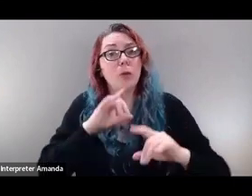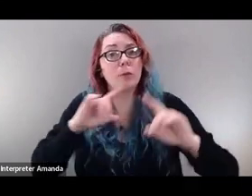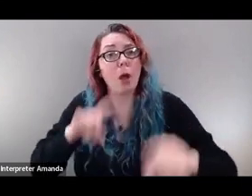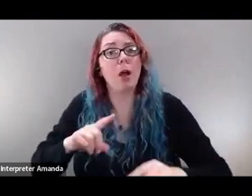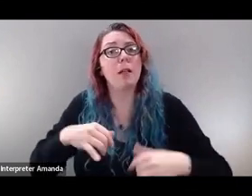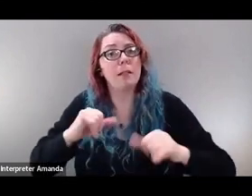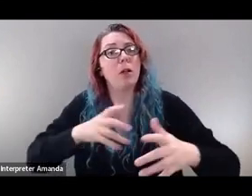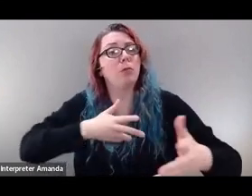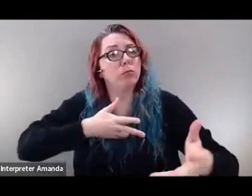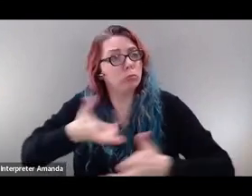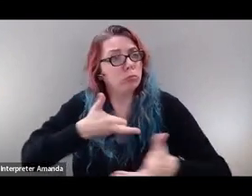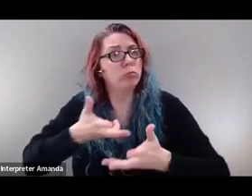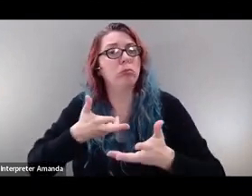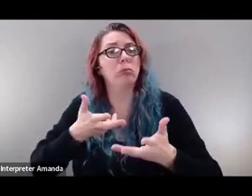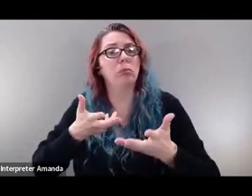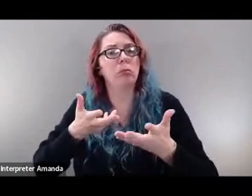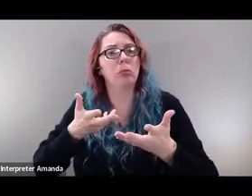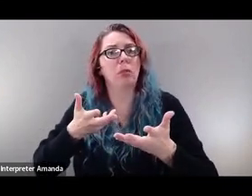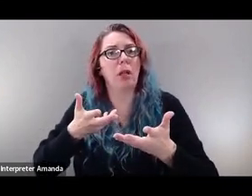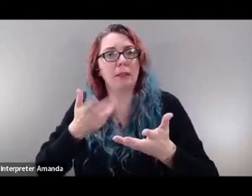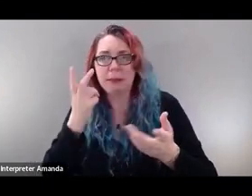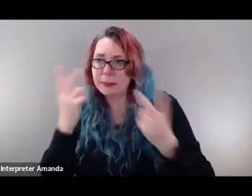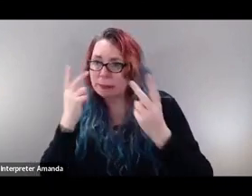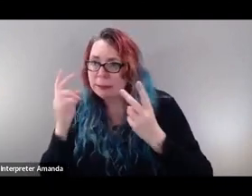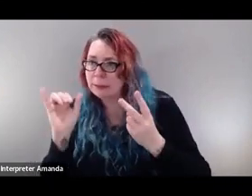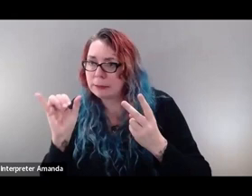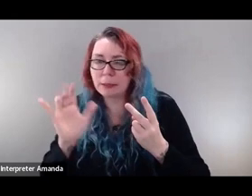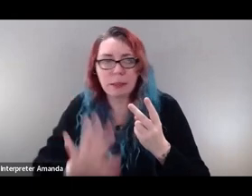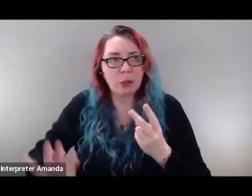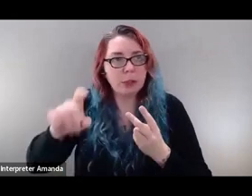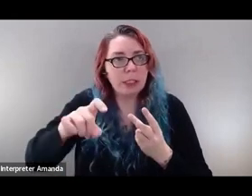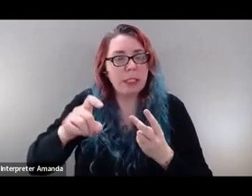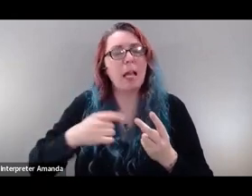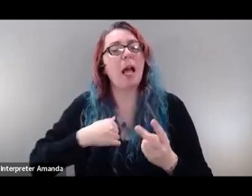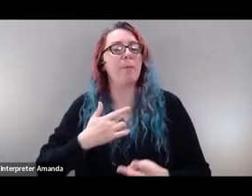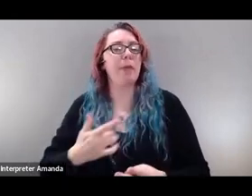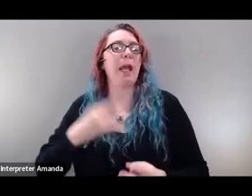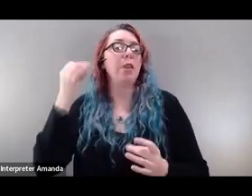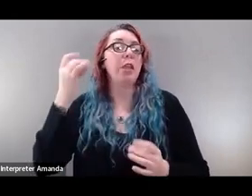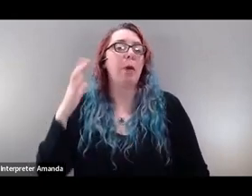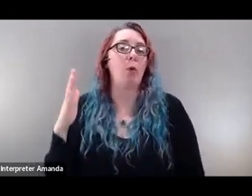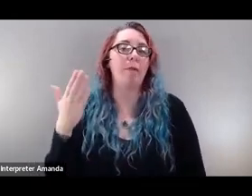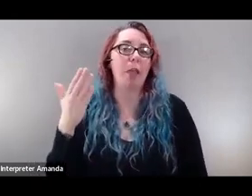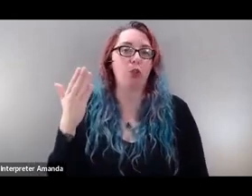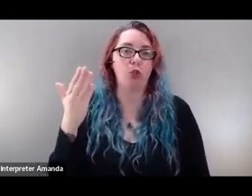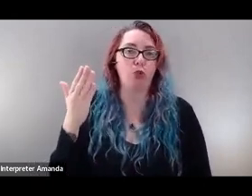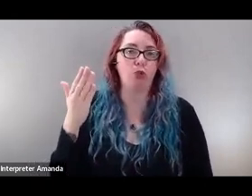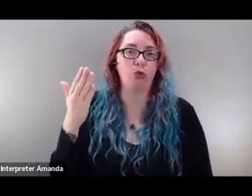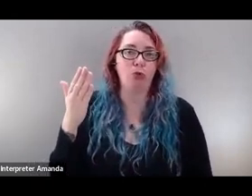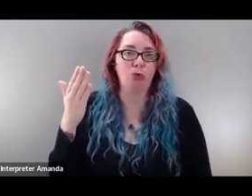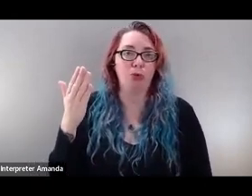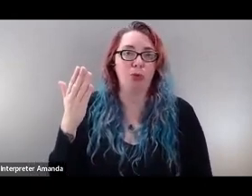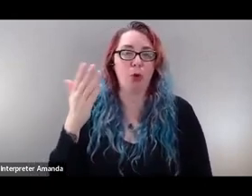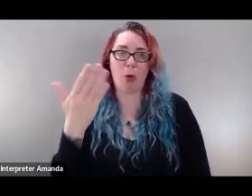within response for me is really thinking about reflection. So thinking about what it is that others